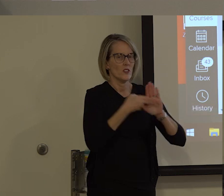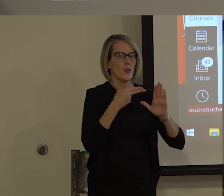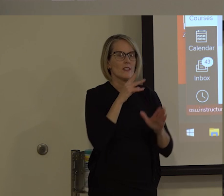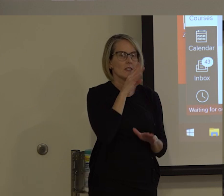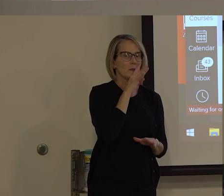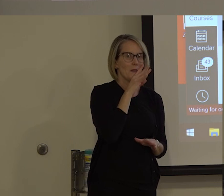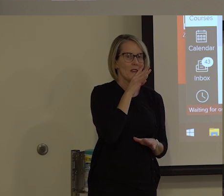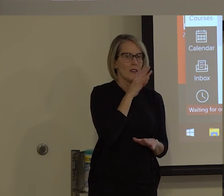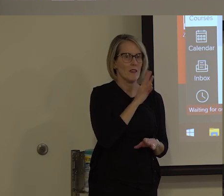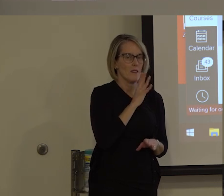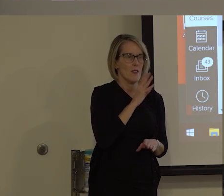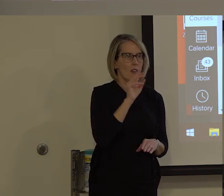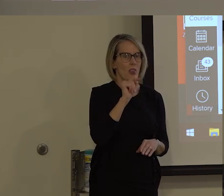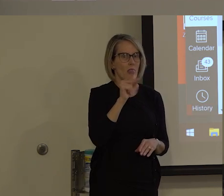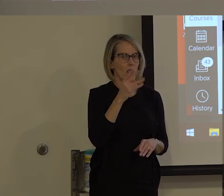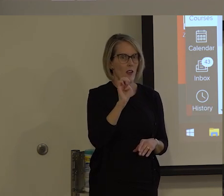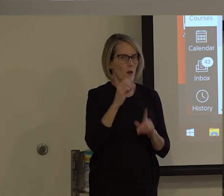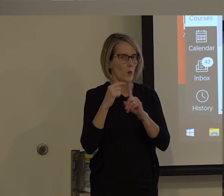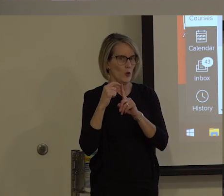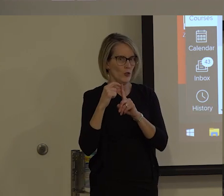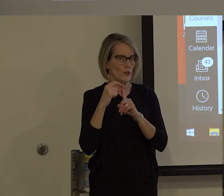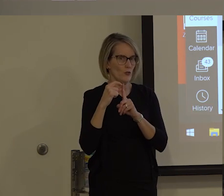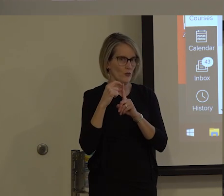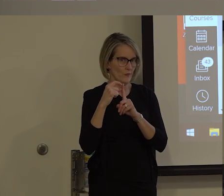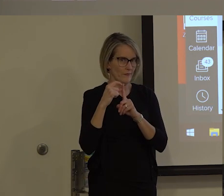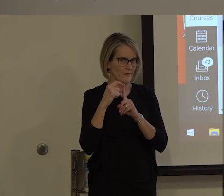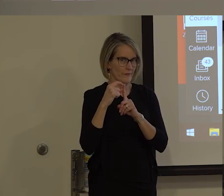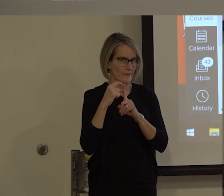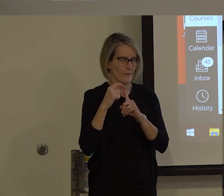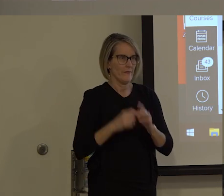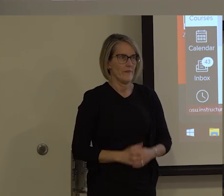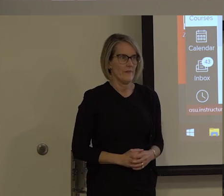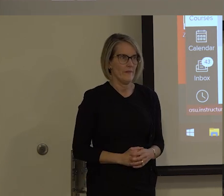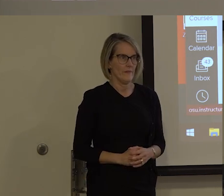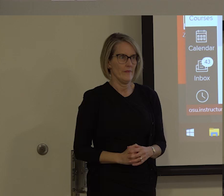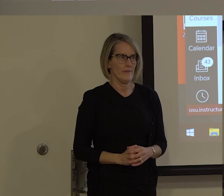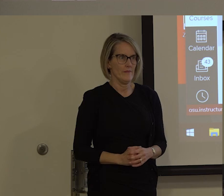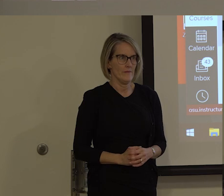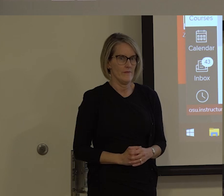trying to find where I'm going now here. Give me 1 second. Maybe we could do this one.